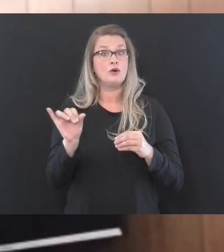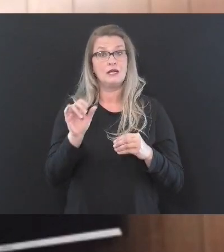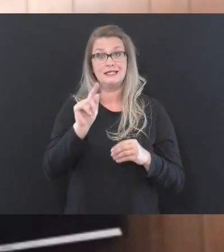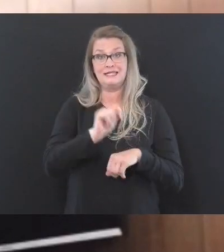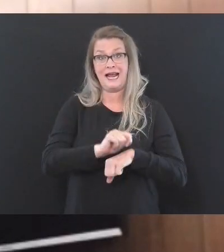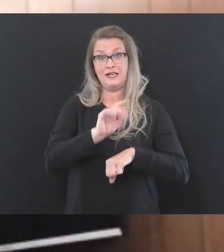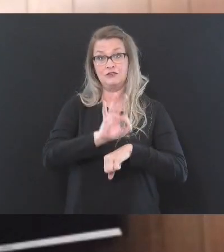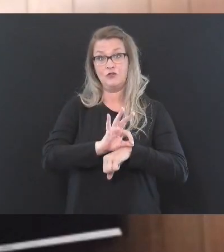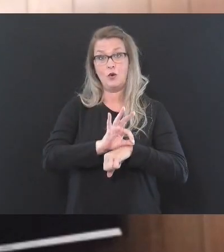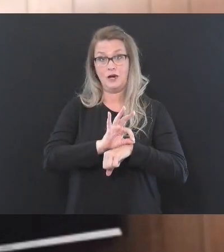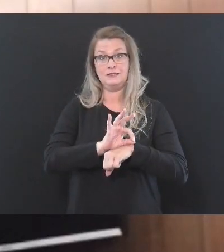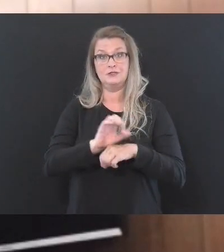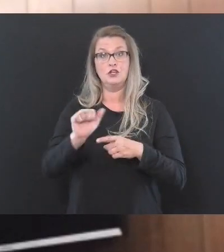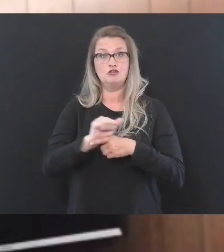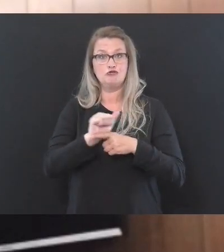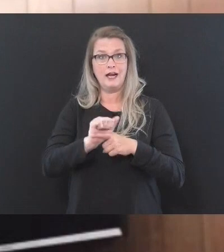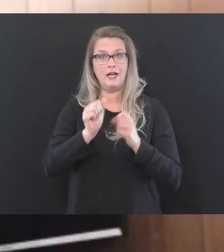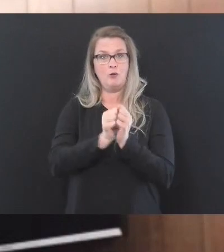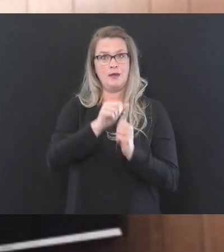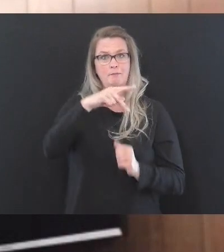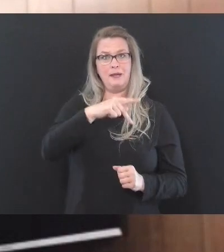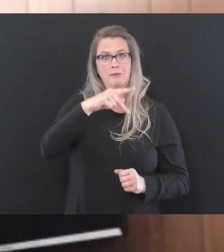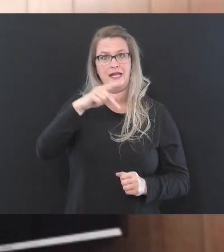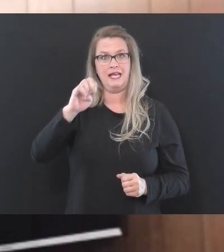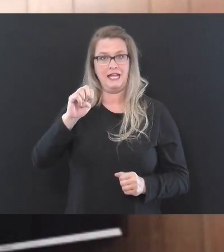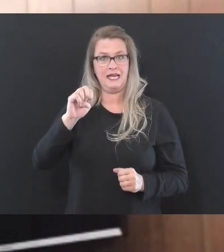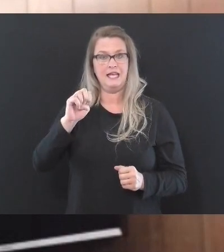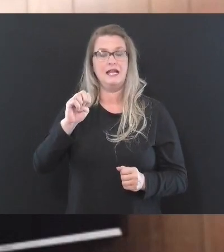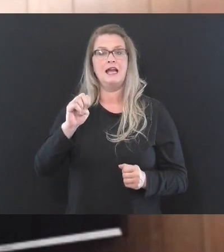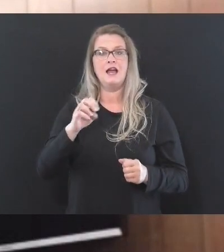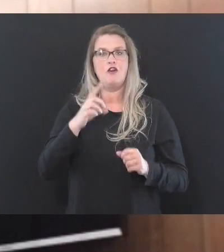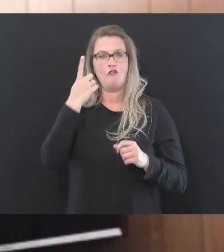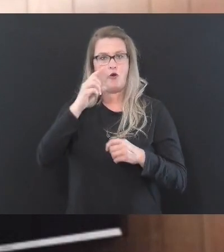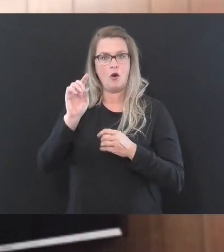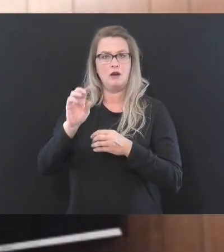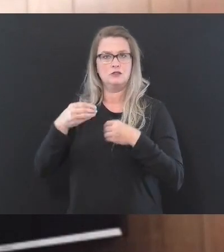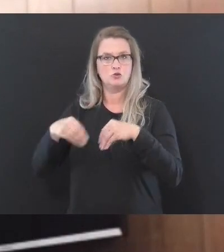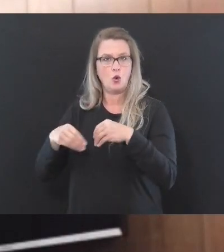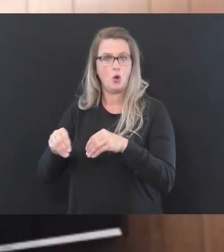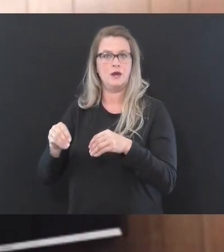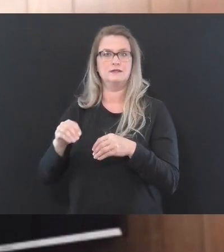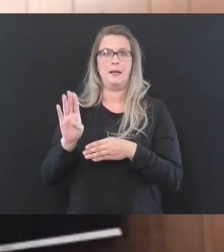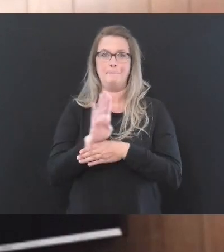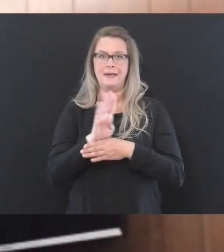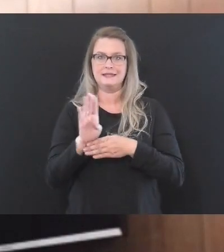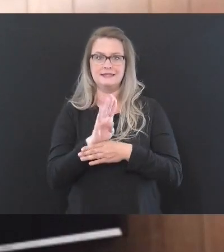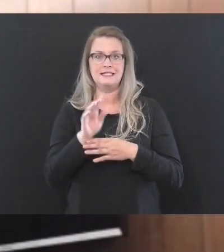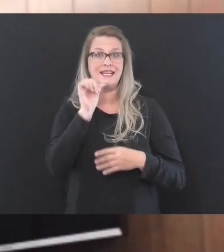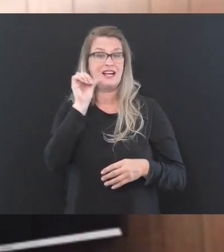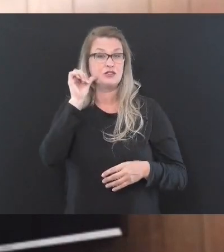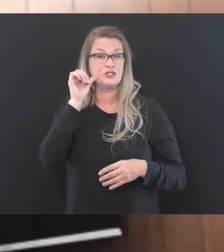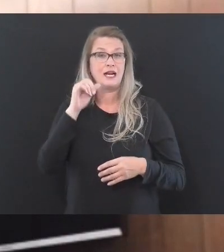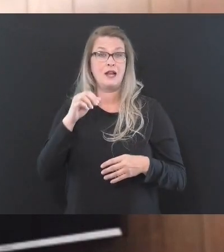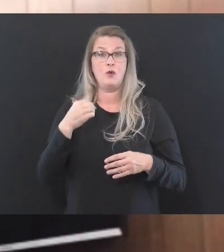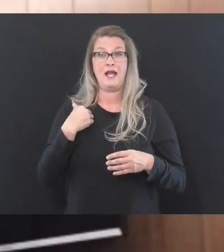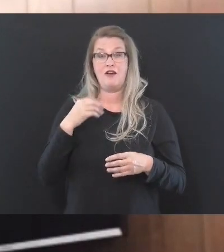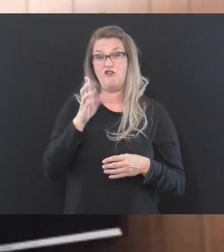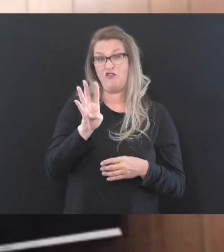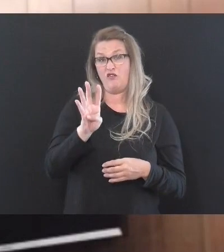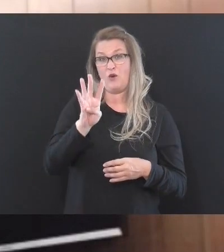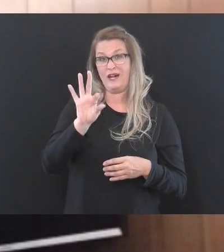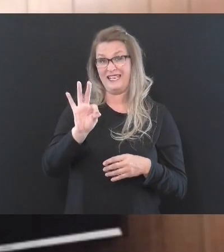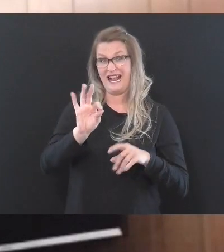and PPE support to retailers and other businesses yesterday conducted missions at